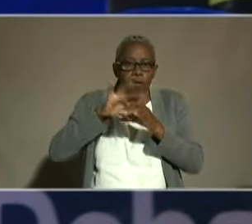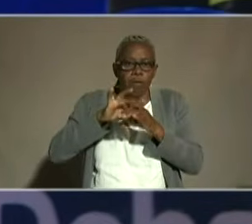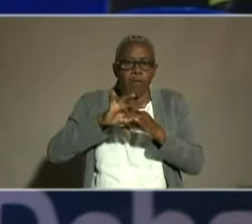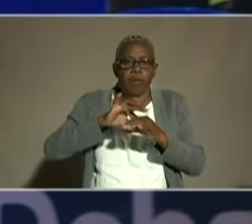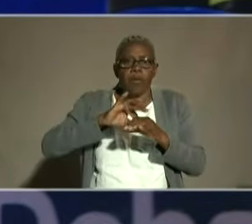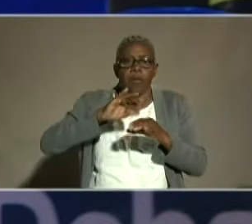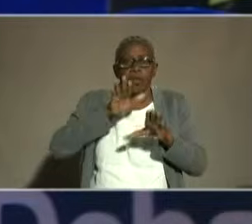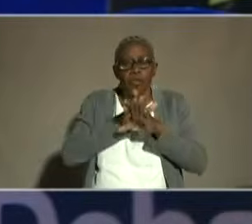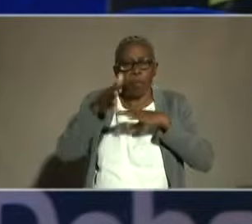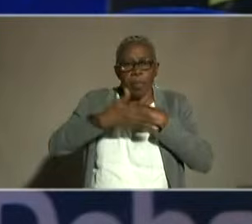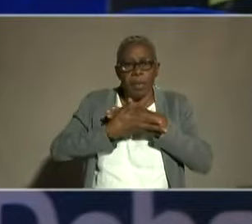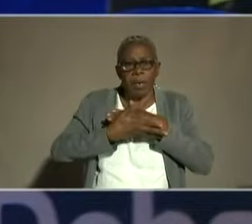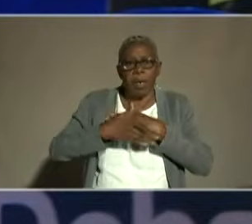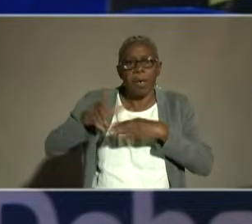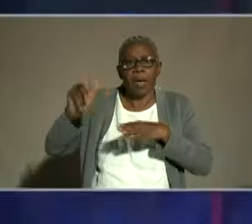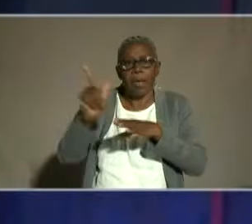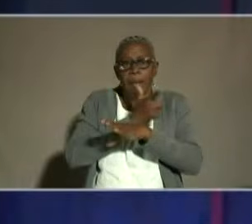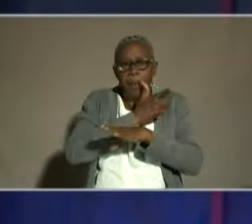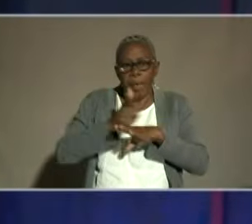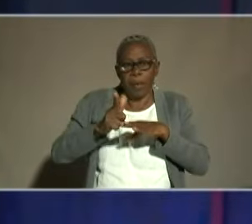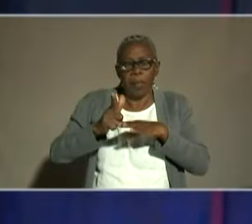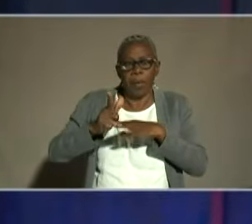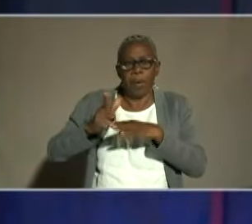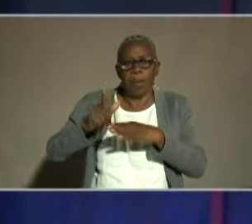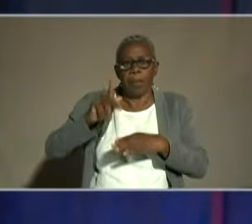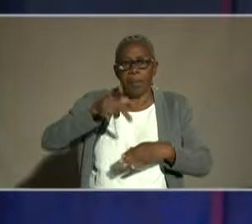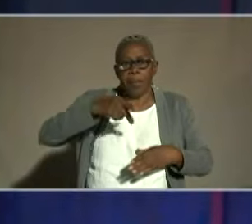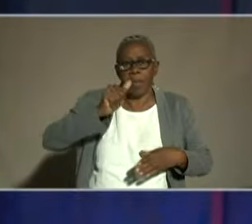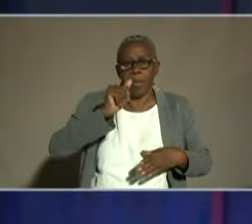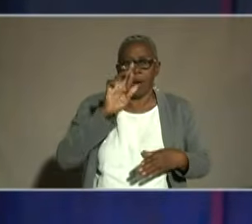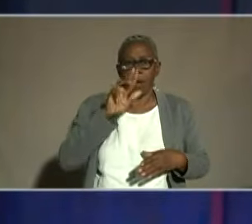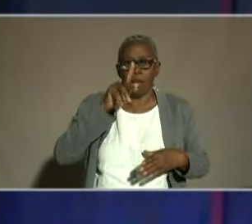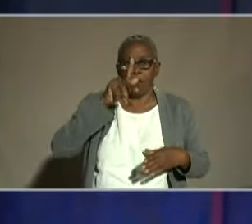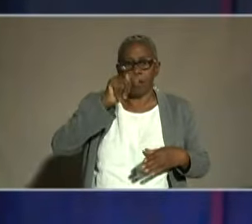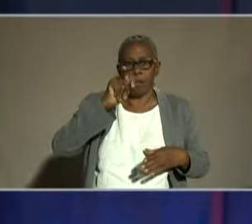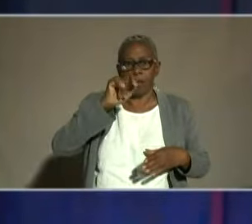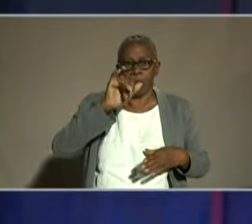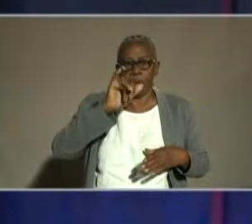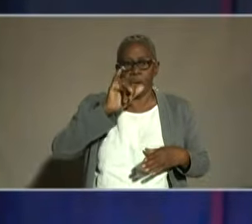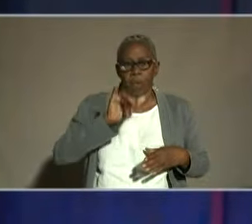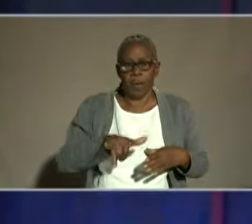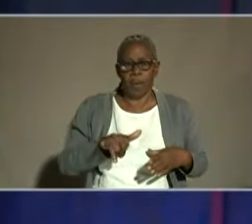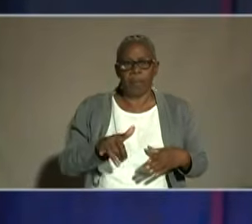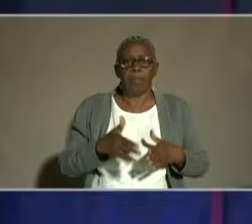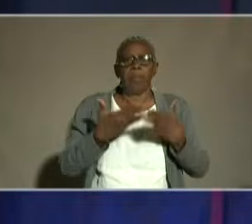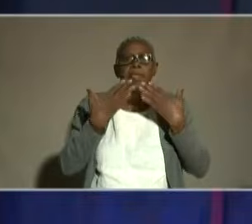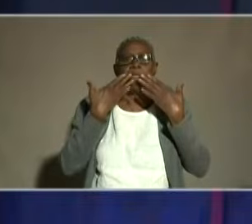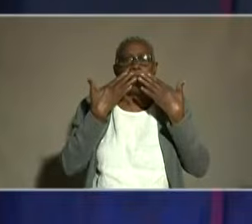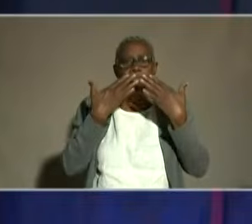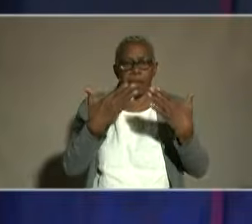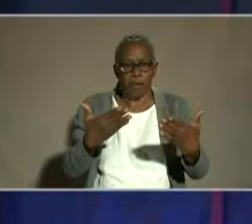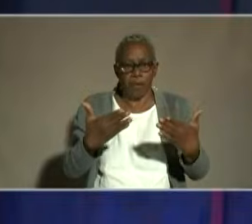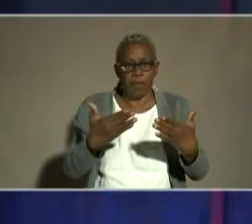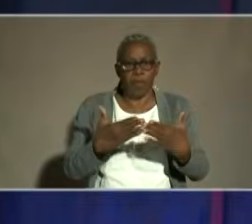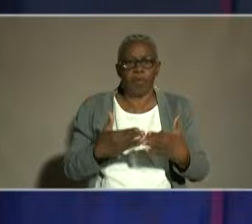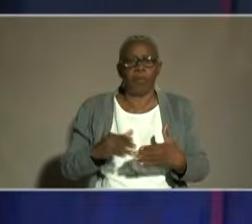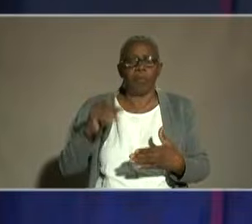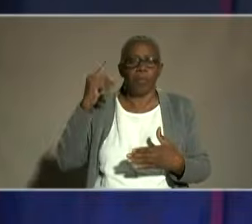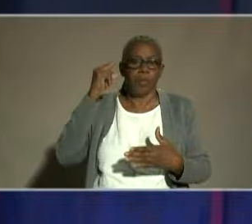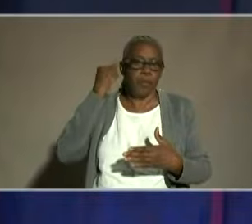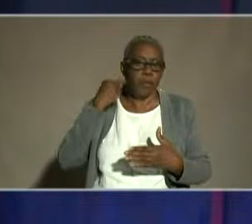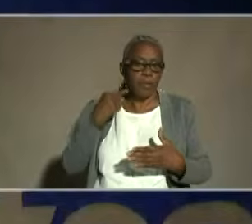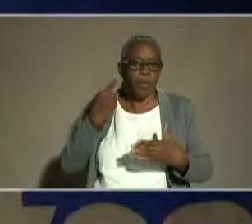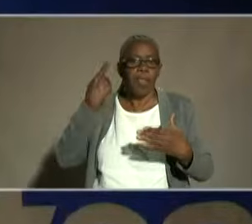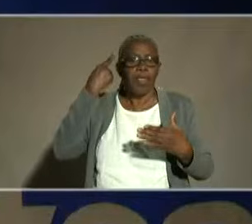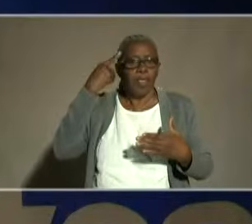Party. Thank you. Thank you, Dr. Holness. Thank you, Mr. Golding. In the good spirit of the debates, we now